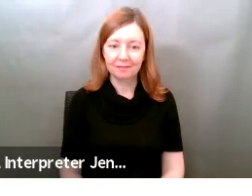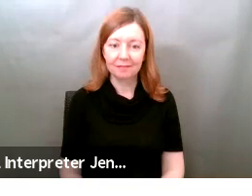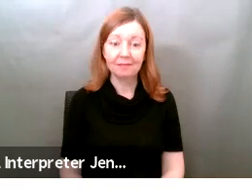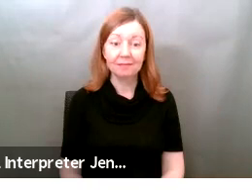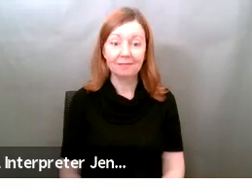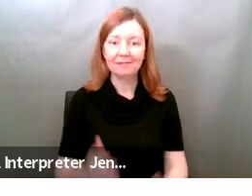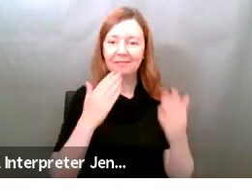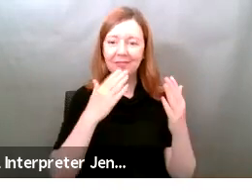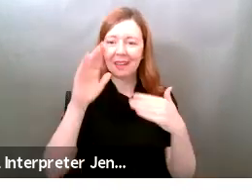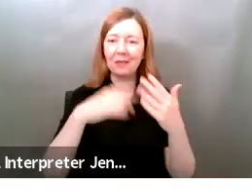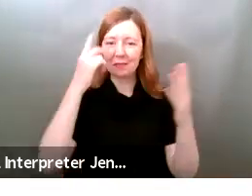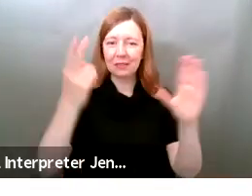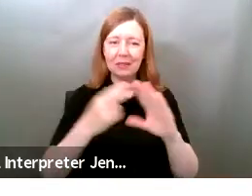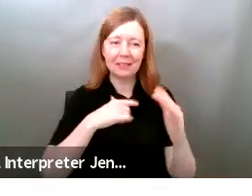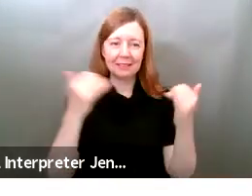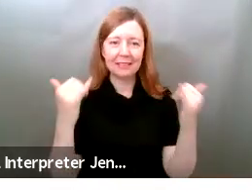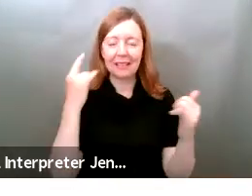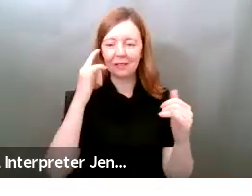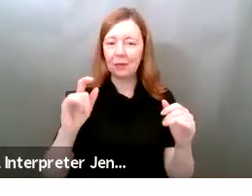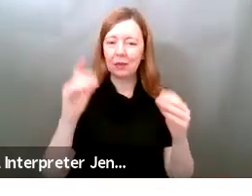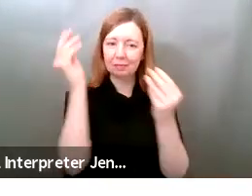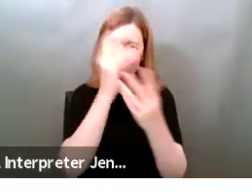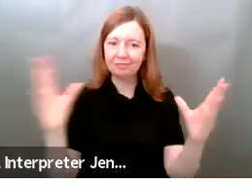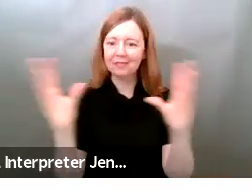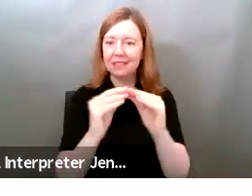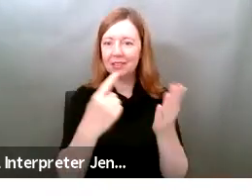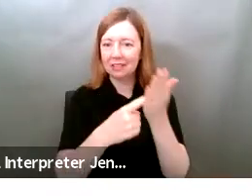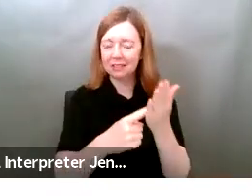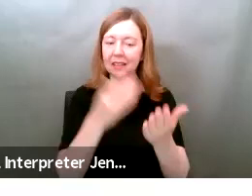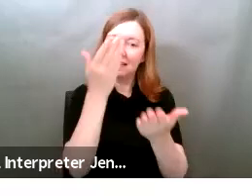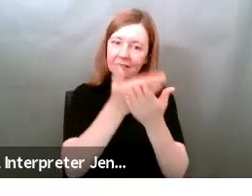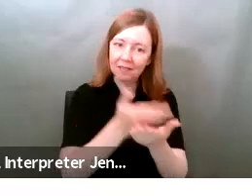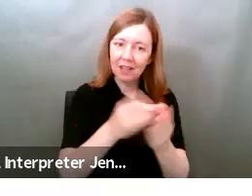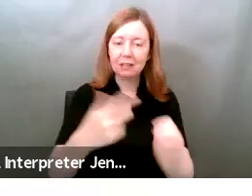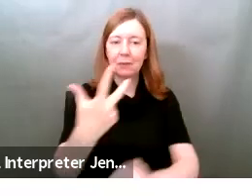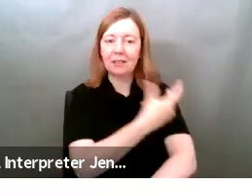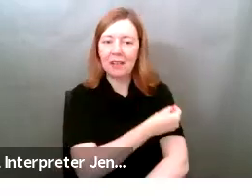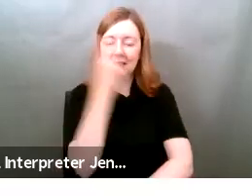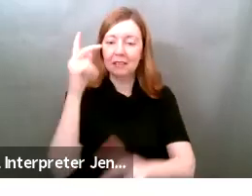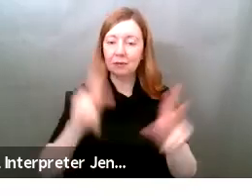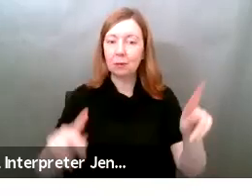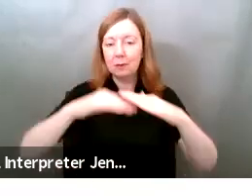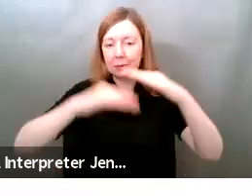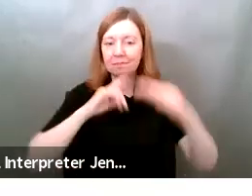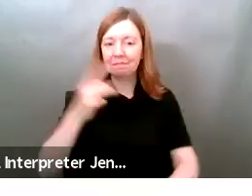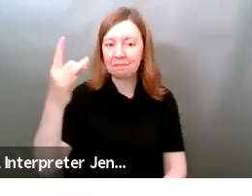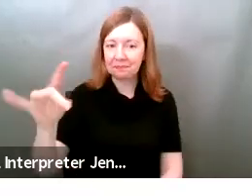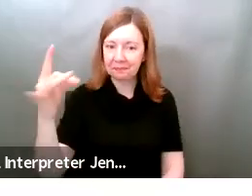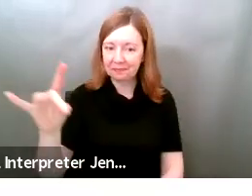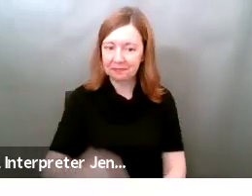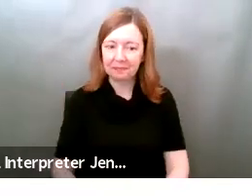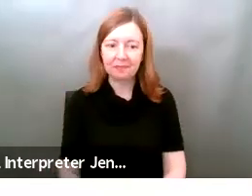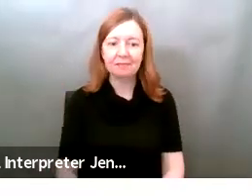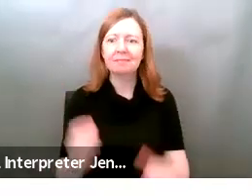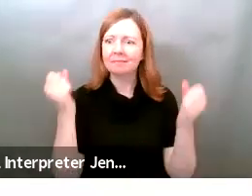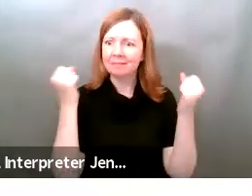So thank you all for joining us tonight for this info session, facts about the vaccine for Philadelphians under 18. So